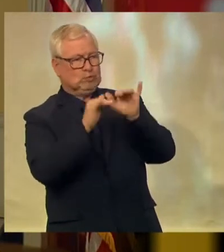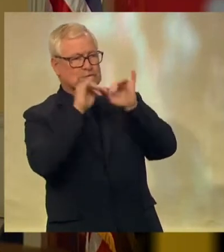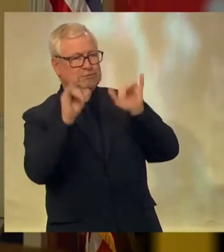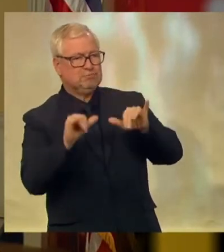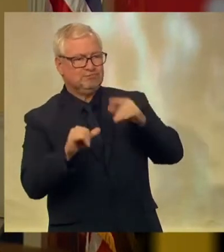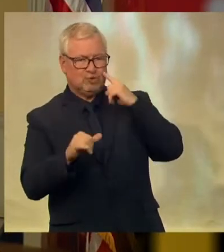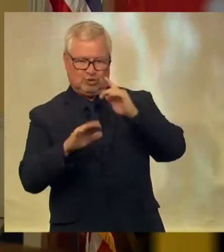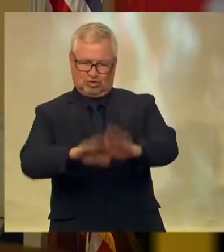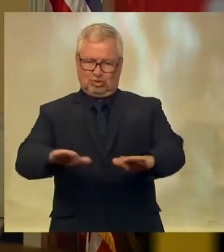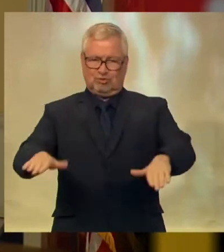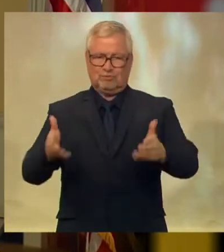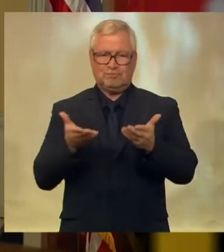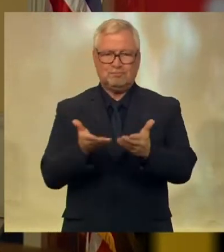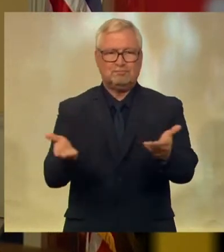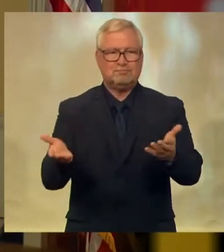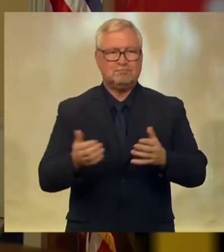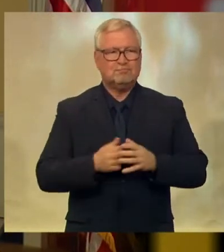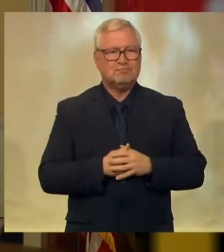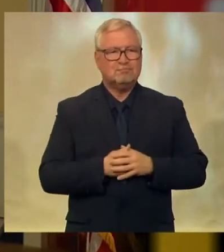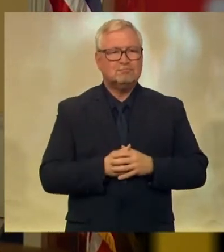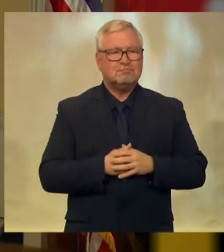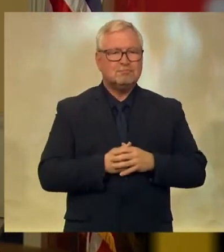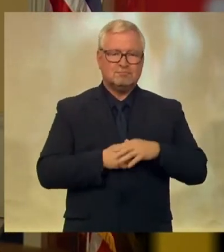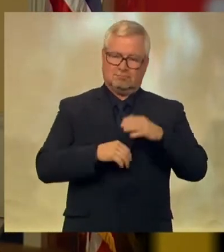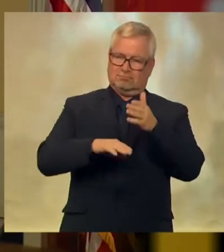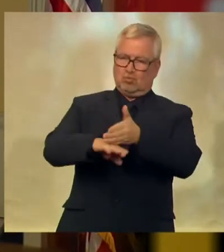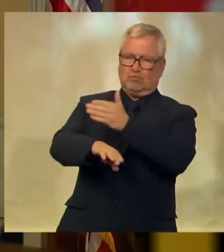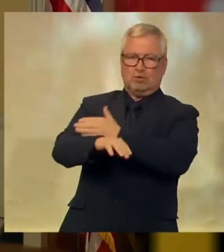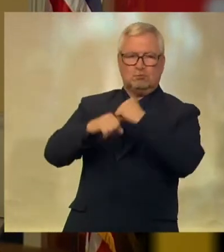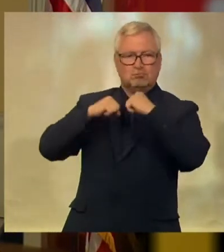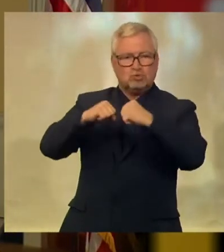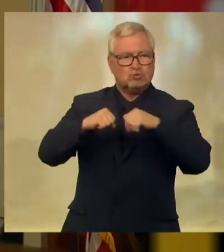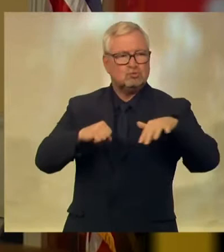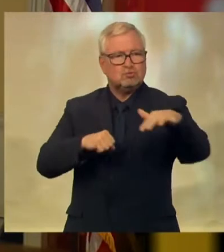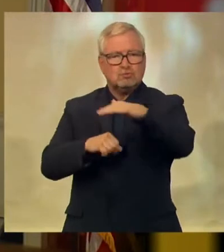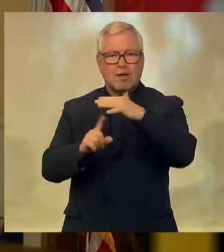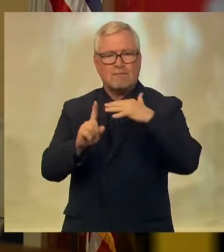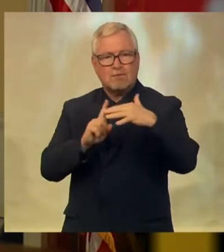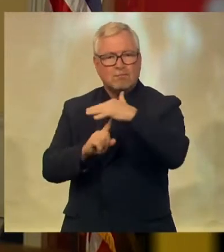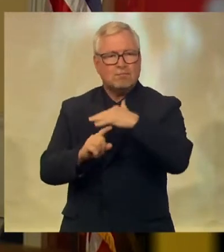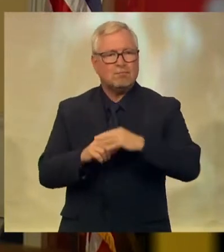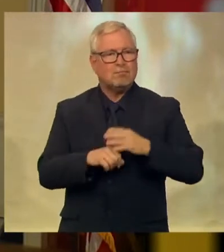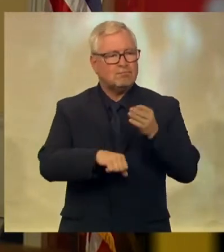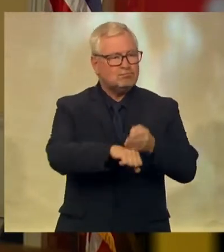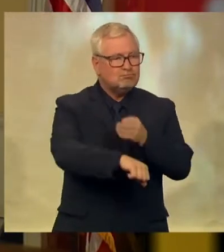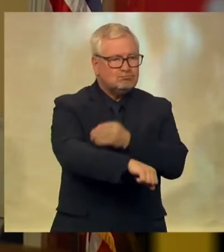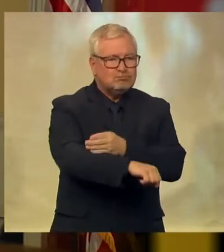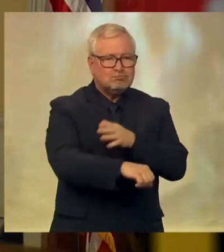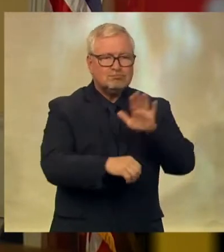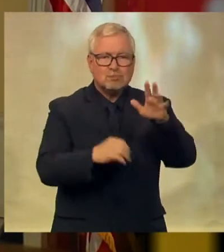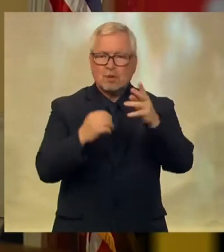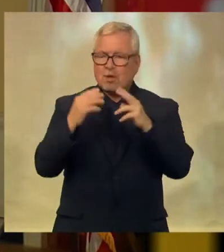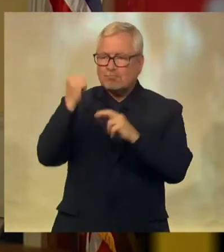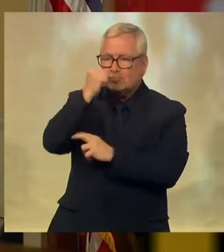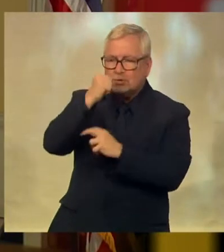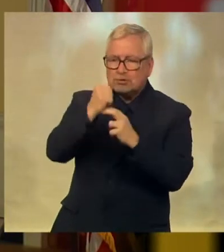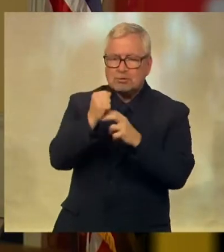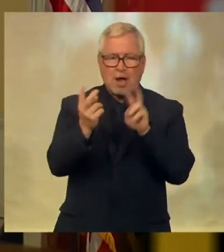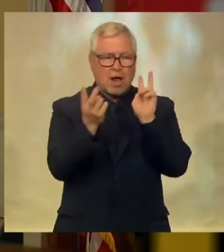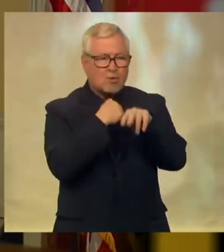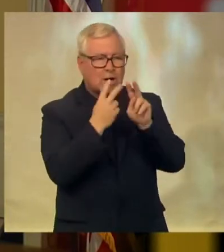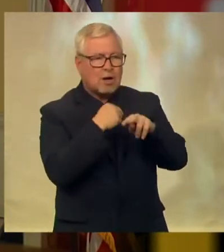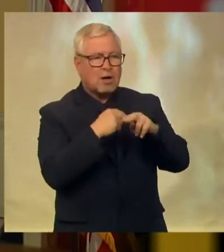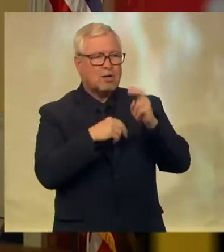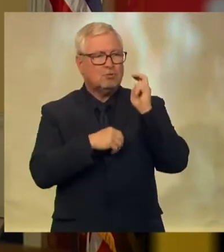Our mission was to change Maryland for the better. And tonight, I'm proud to report that we have done